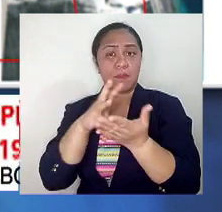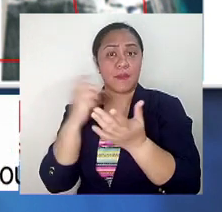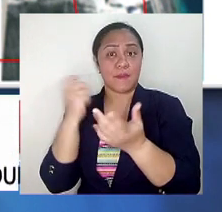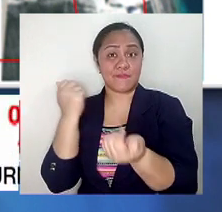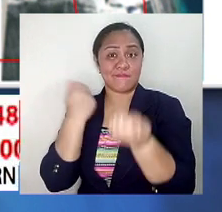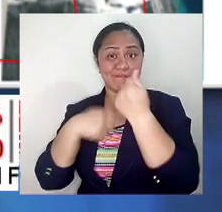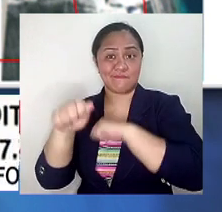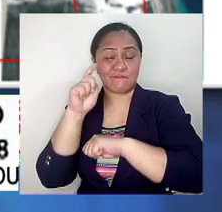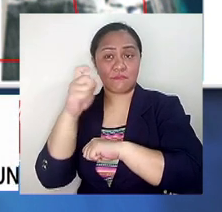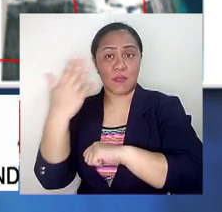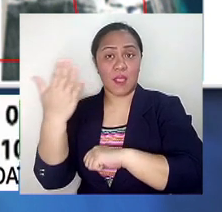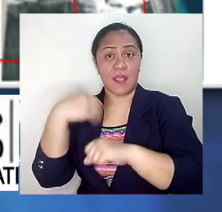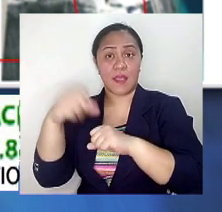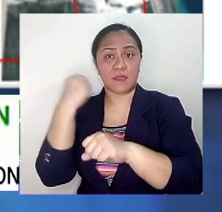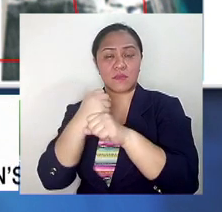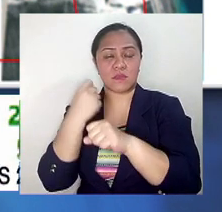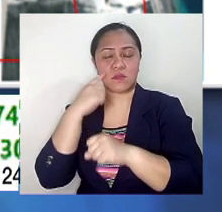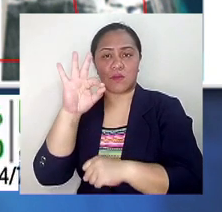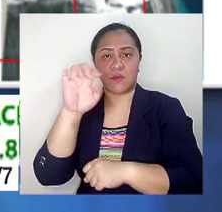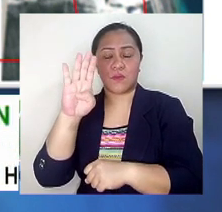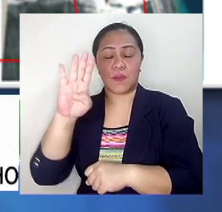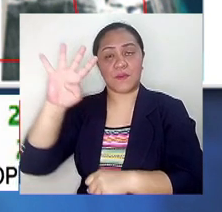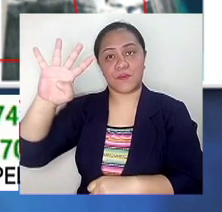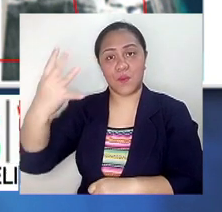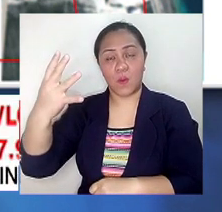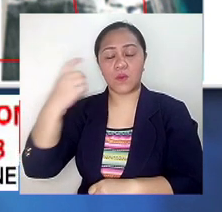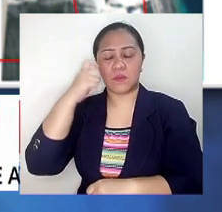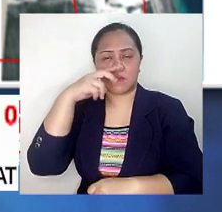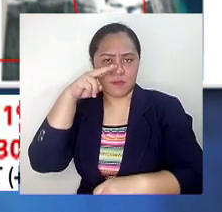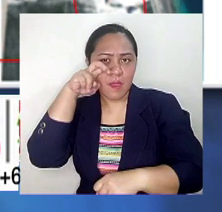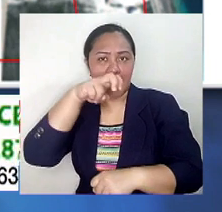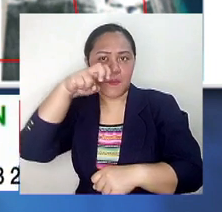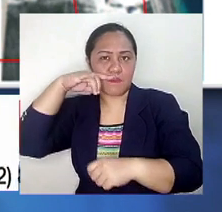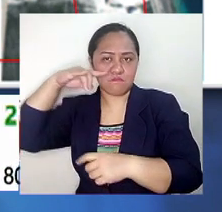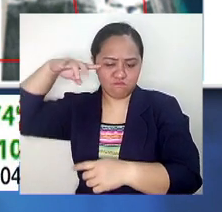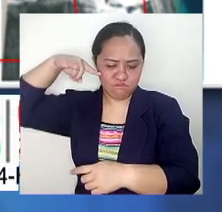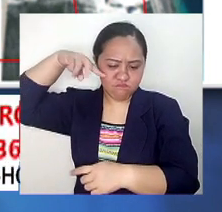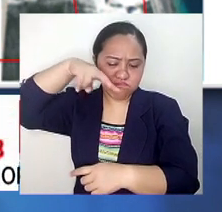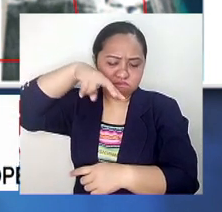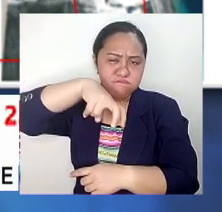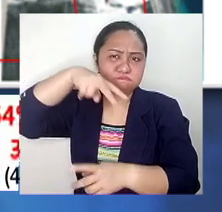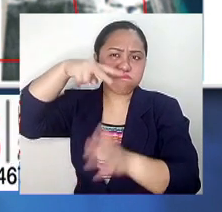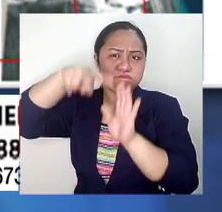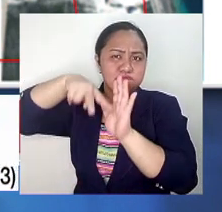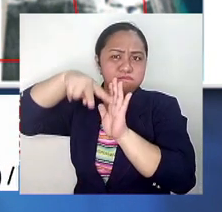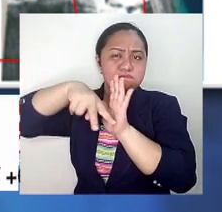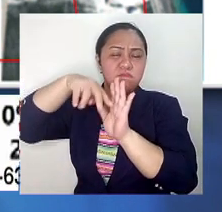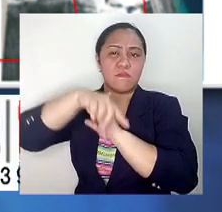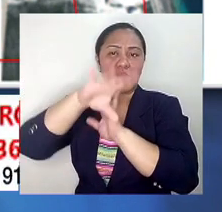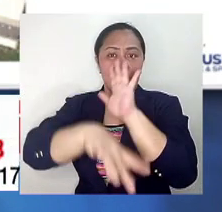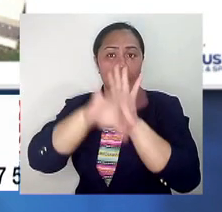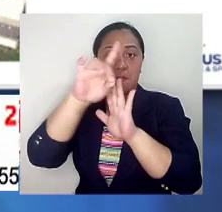to February 4, 2021, based on satellite imagery. Mischief Reef is occupied by the Chinese. One